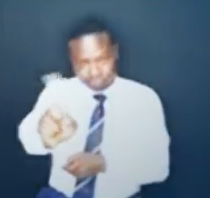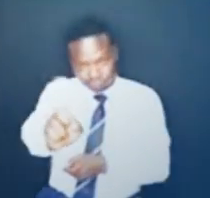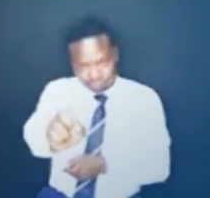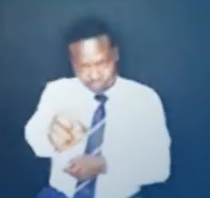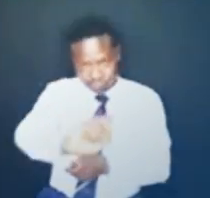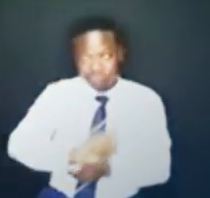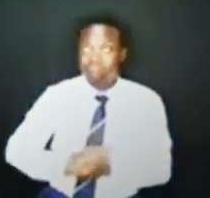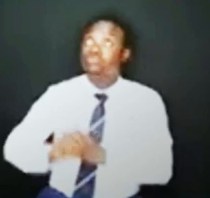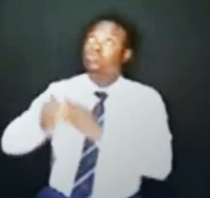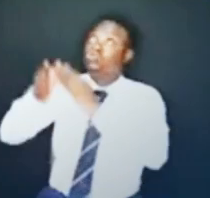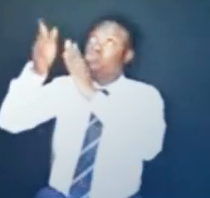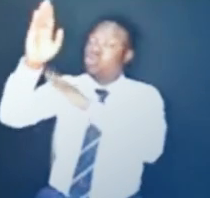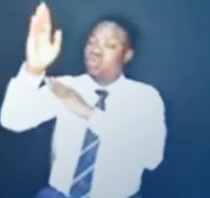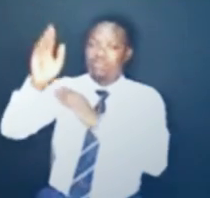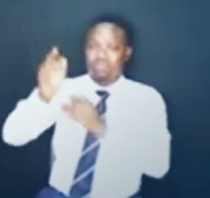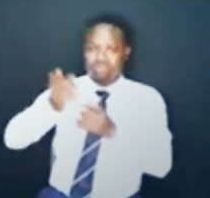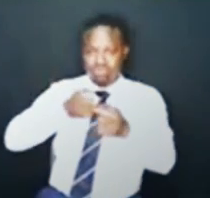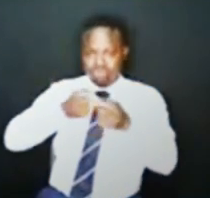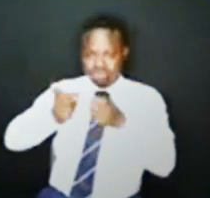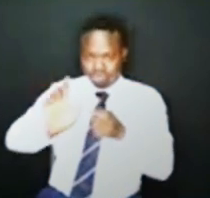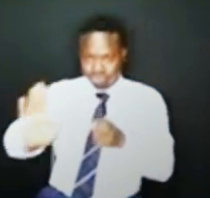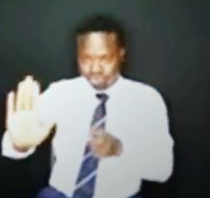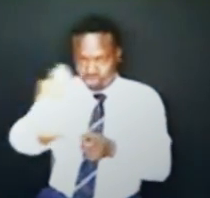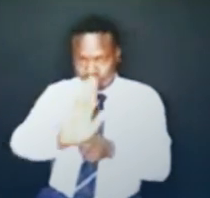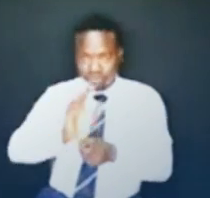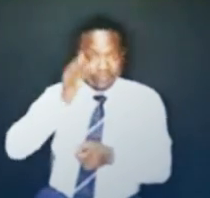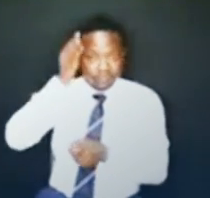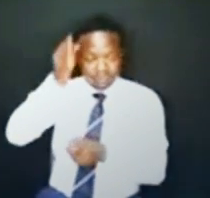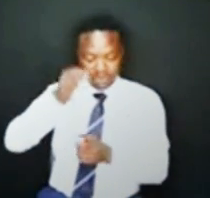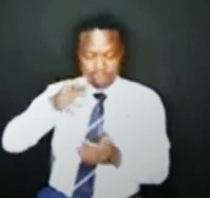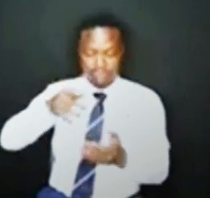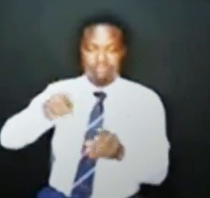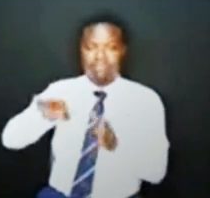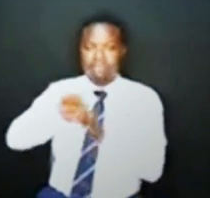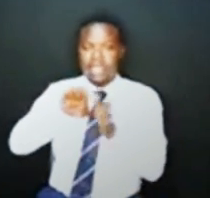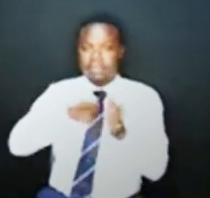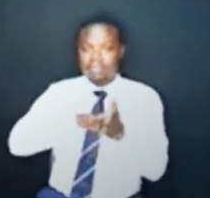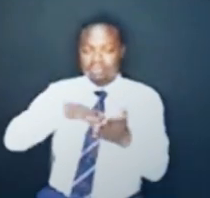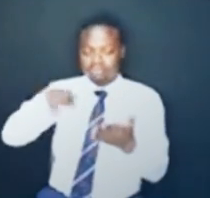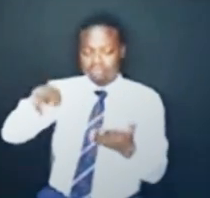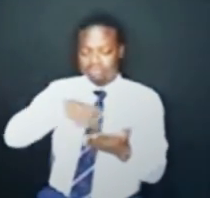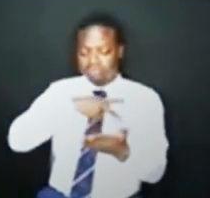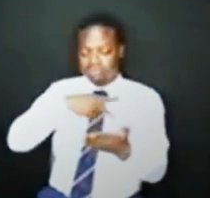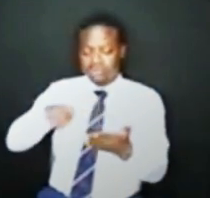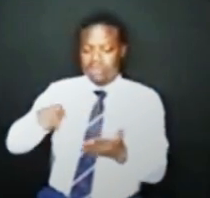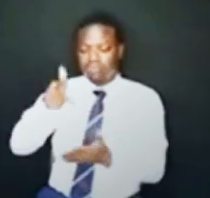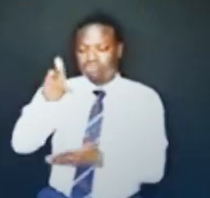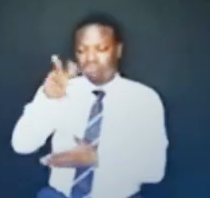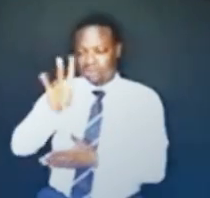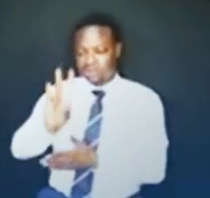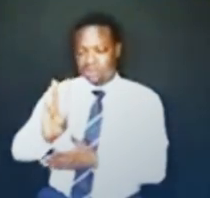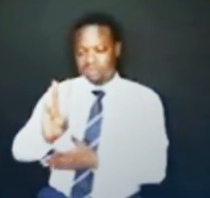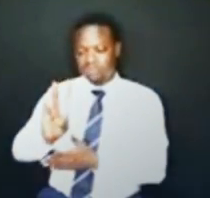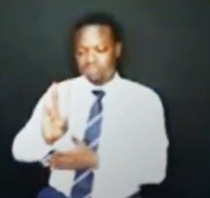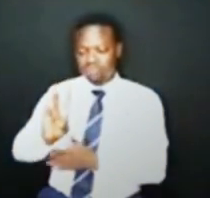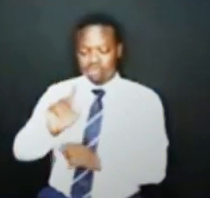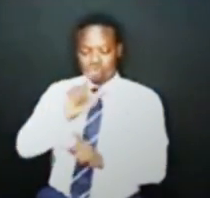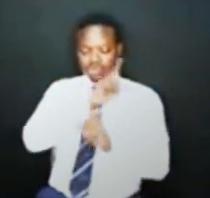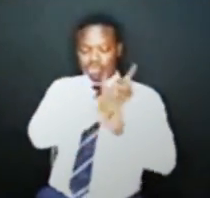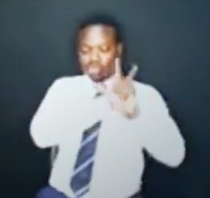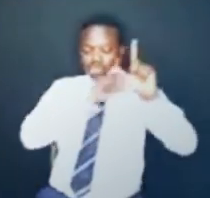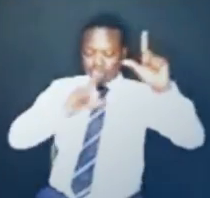being. You can read Psalm 27. The Lord is my light and